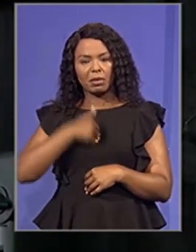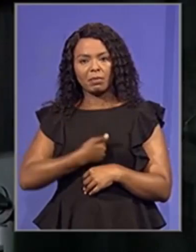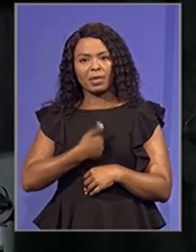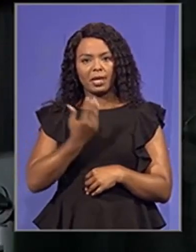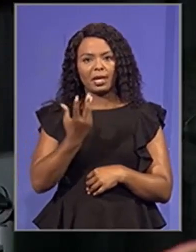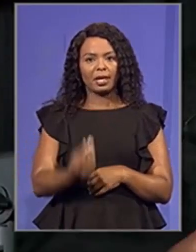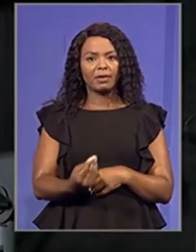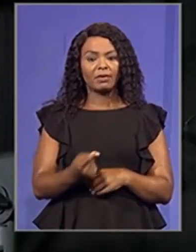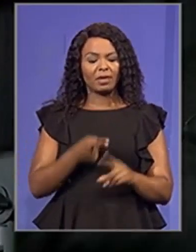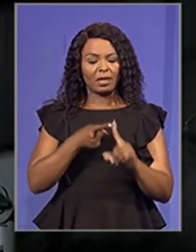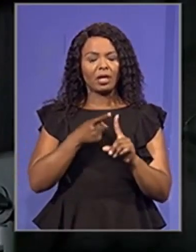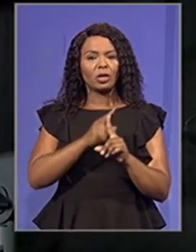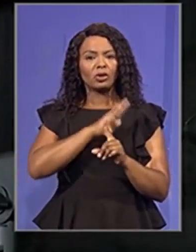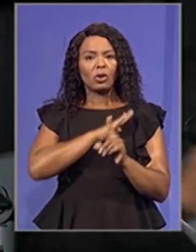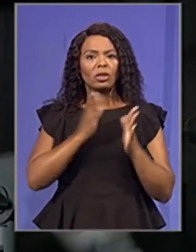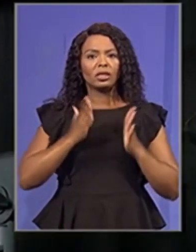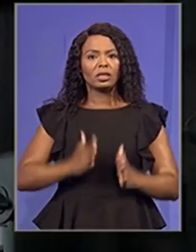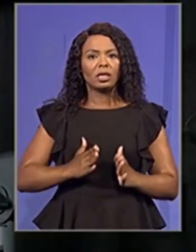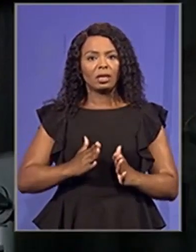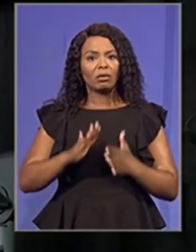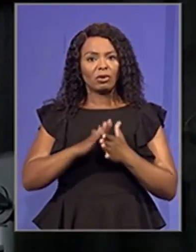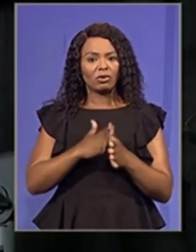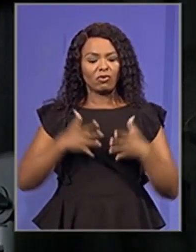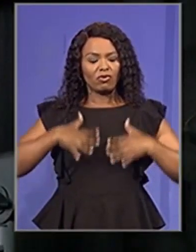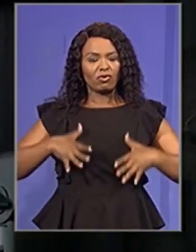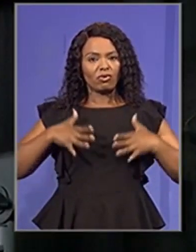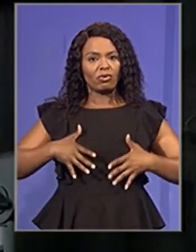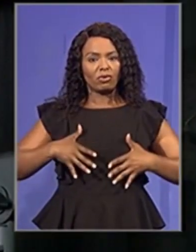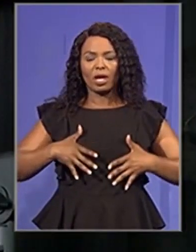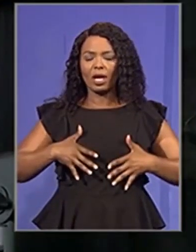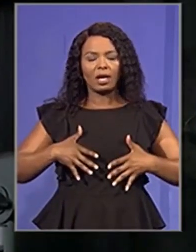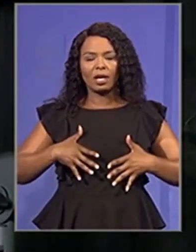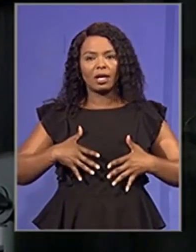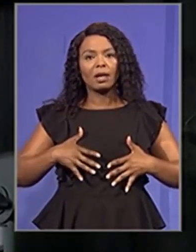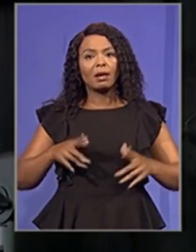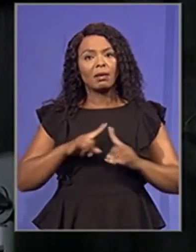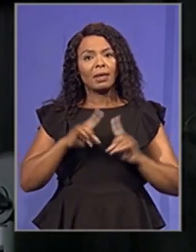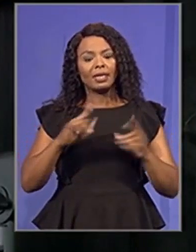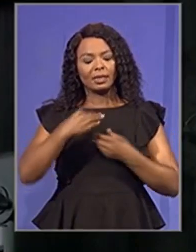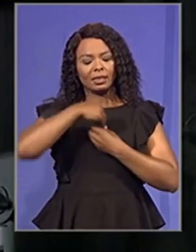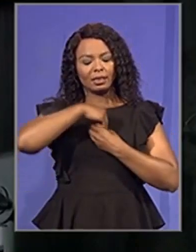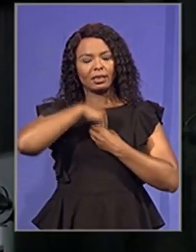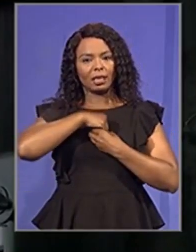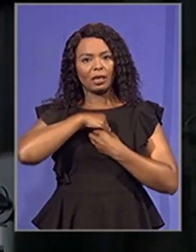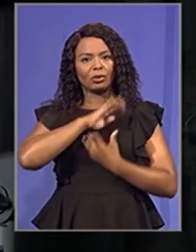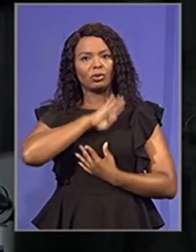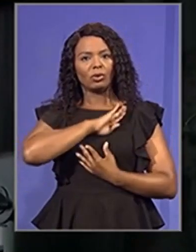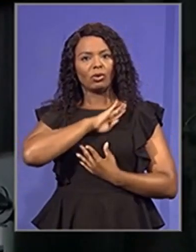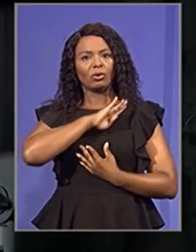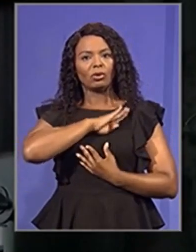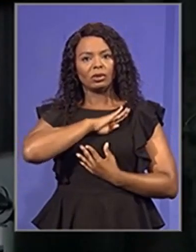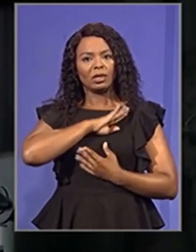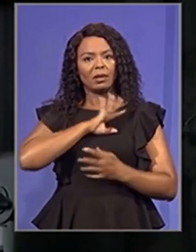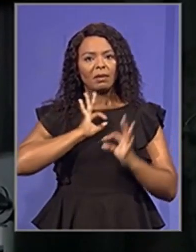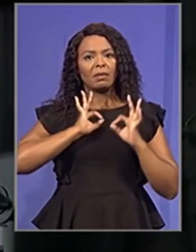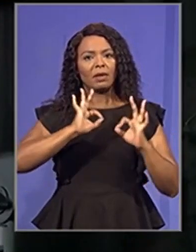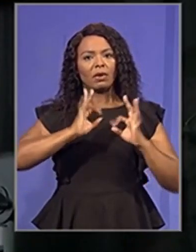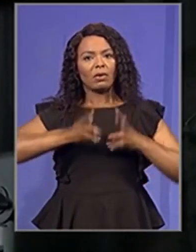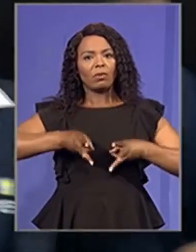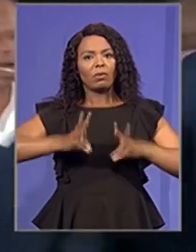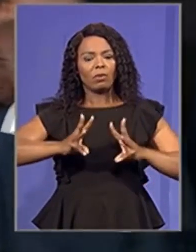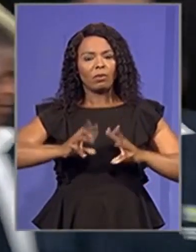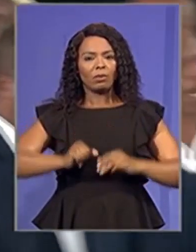Not just soldier, goba, the Sakhela uniform, but a soldier in a perfect sense that you can